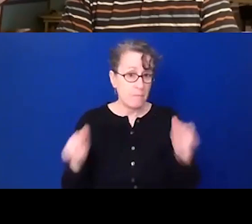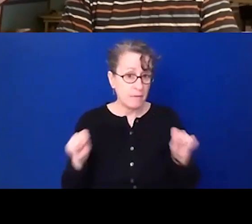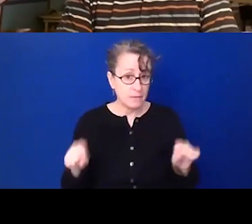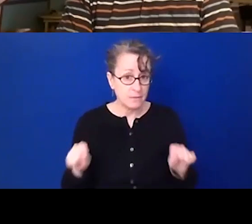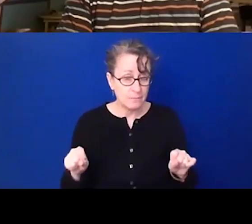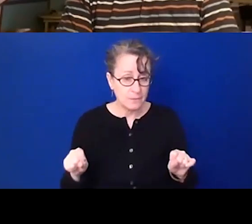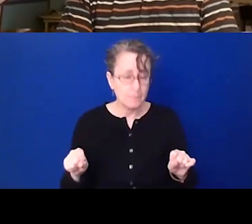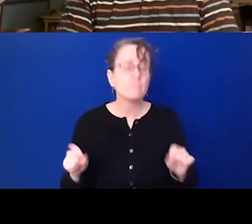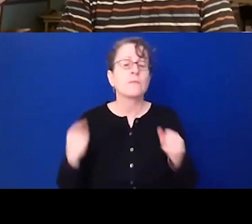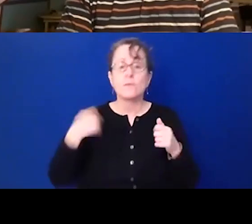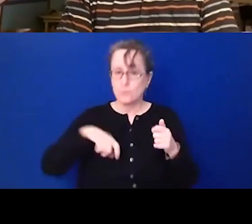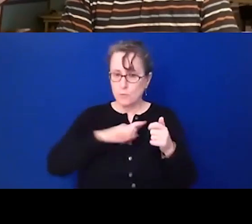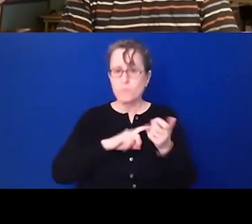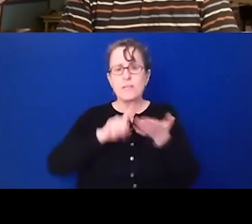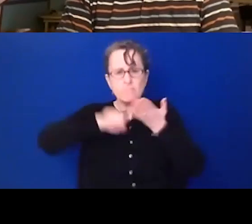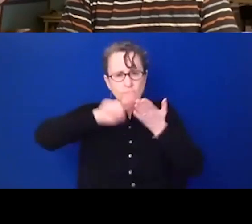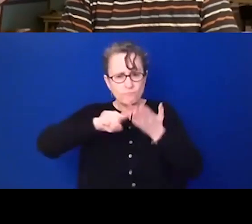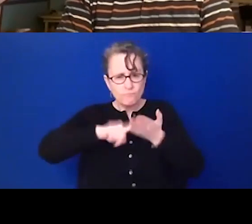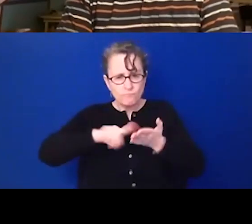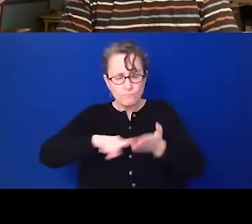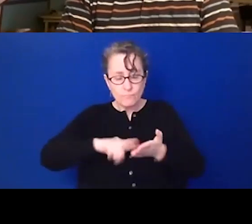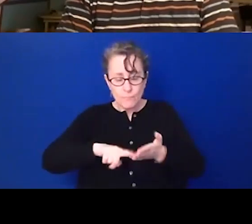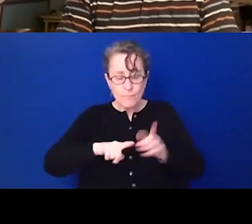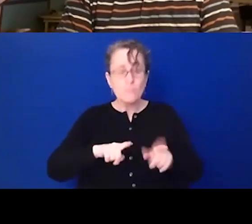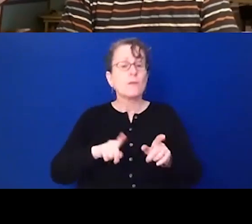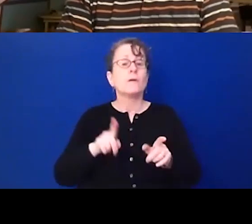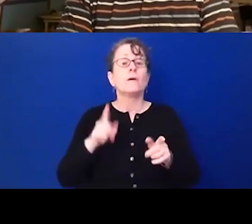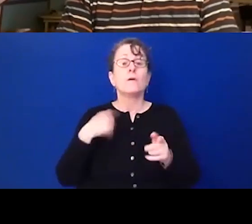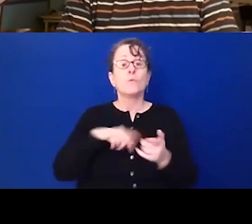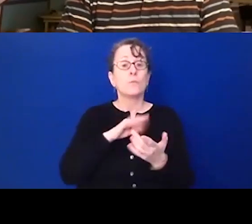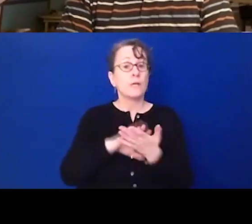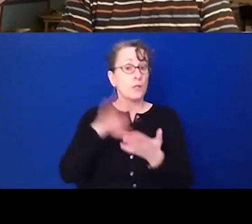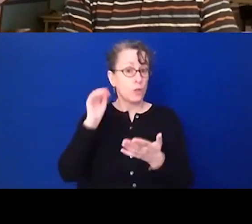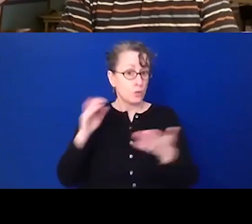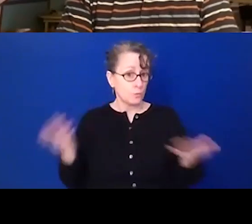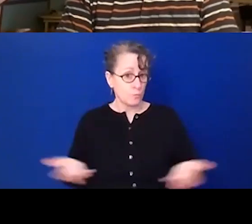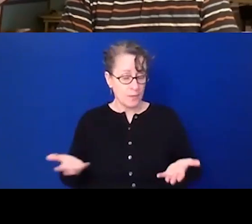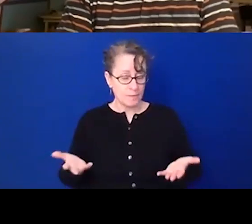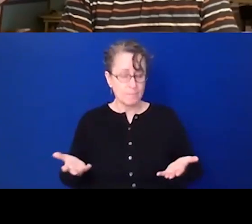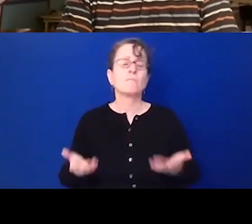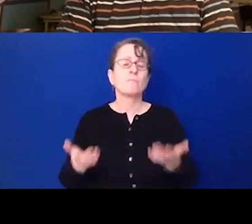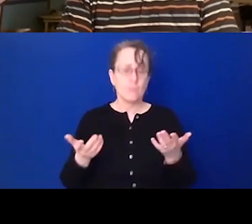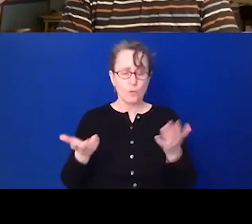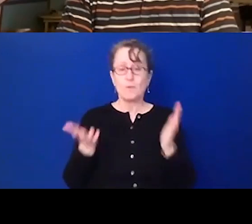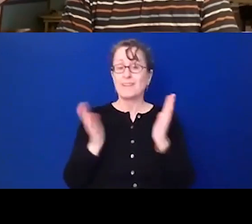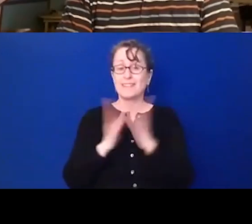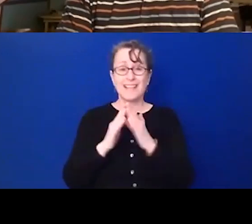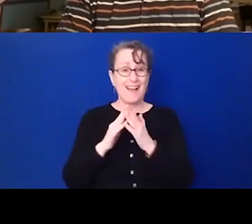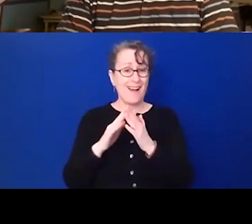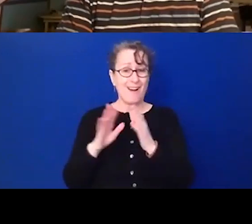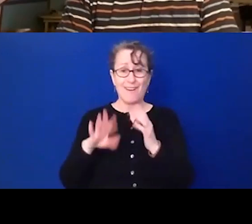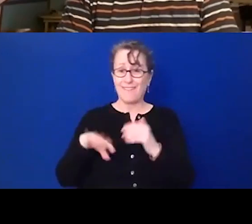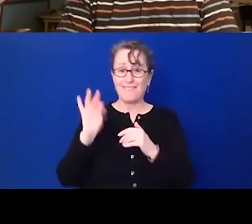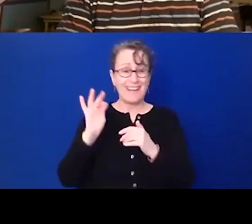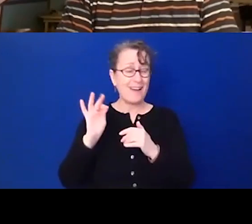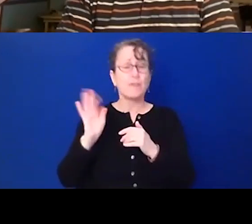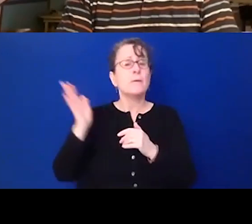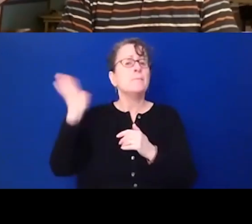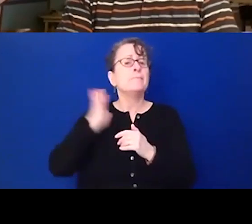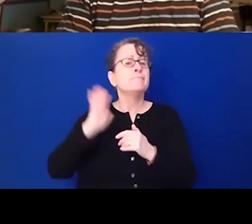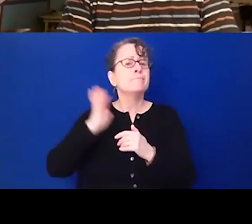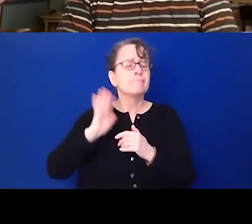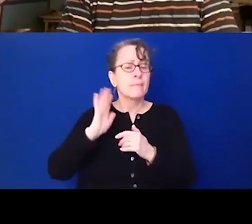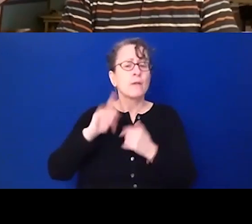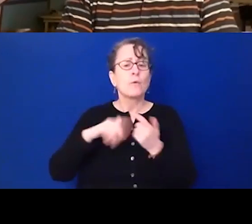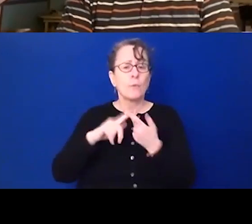further, what we found was when the town found that we didn't have sufficient funds at the time of the